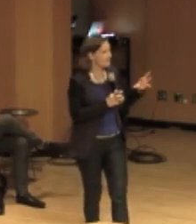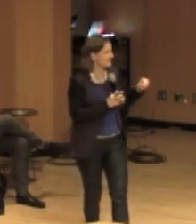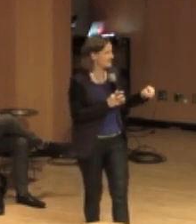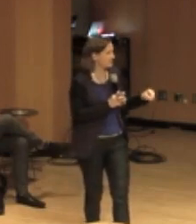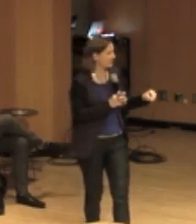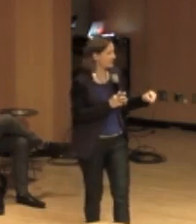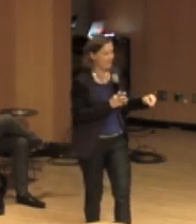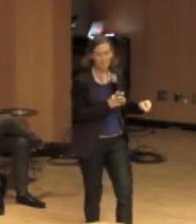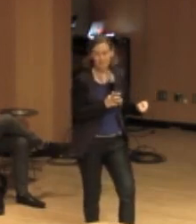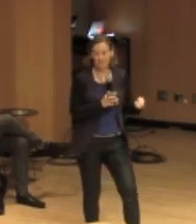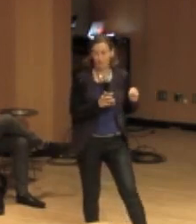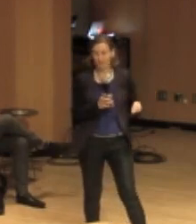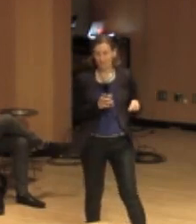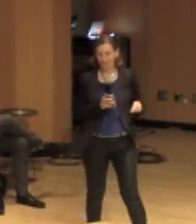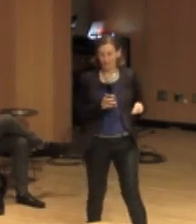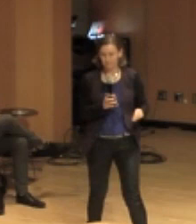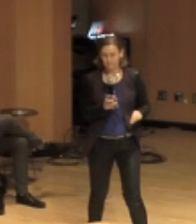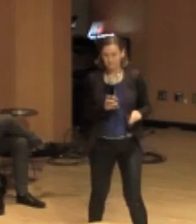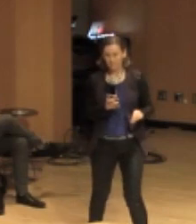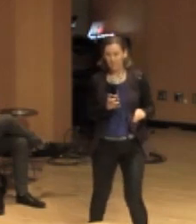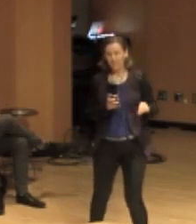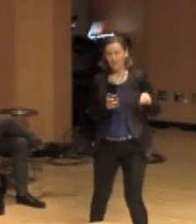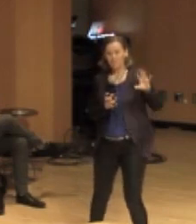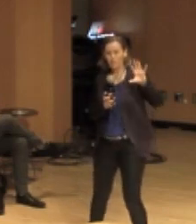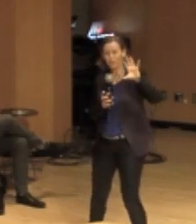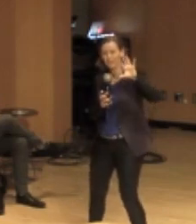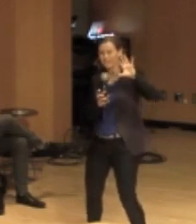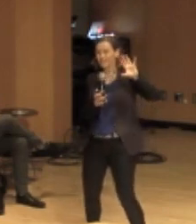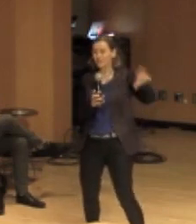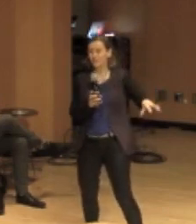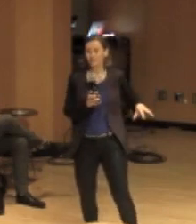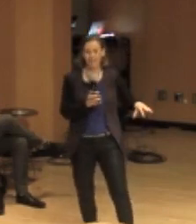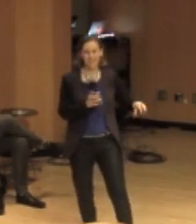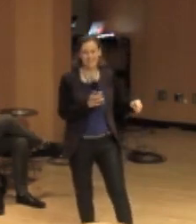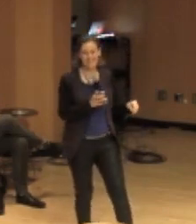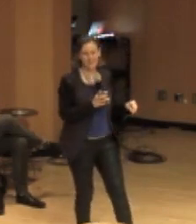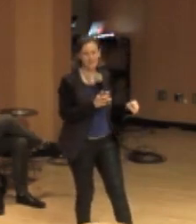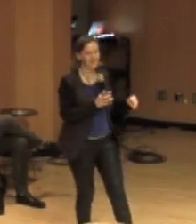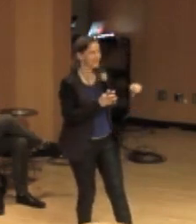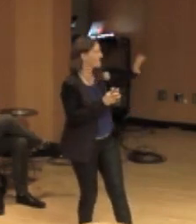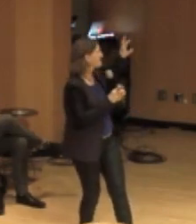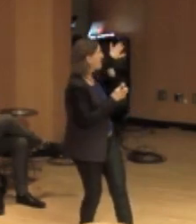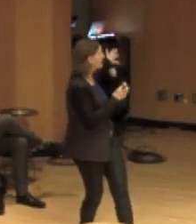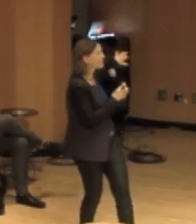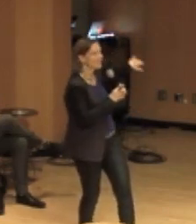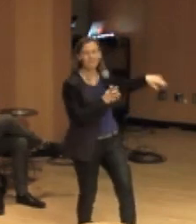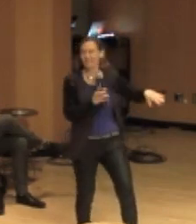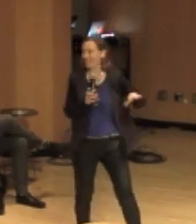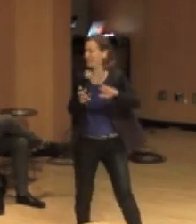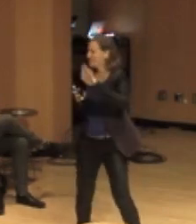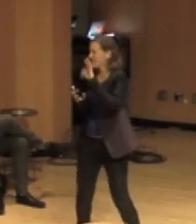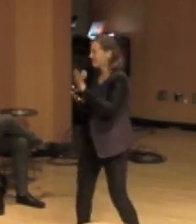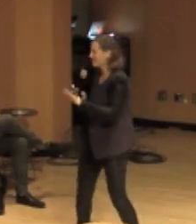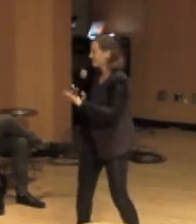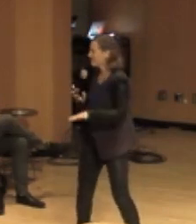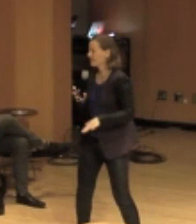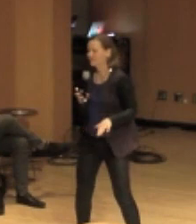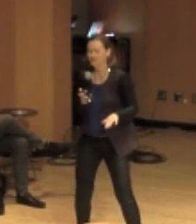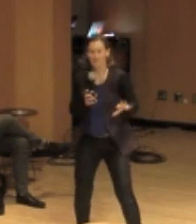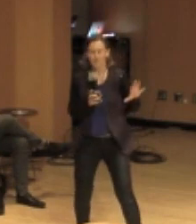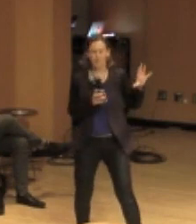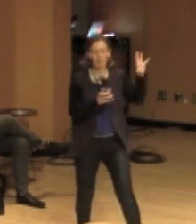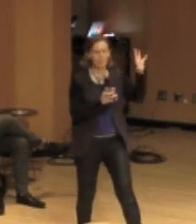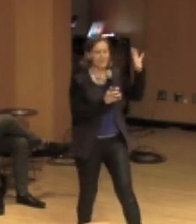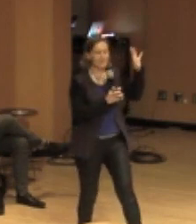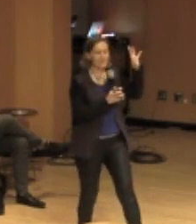and because this play takes place in a graveyard um what we're going to do for our experiment there's not going to be video for this